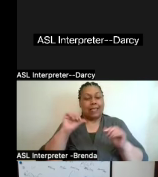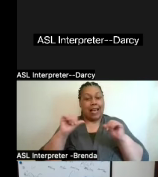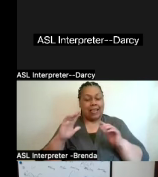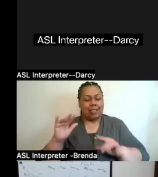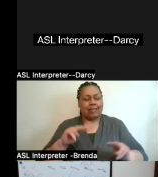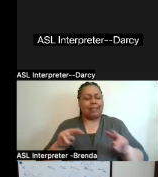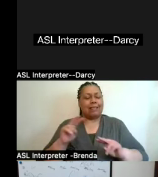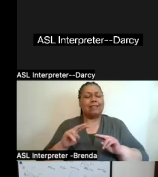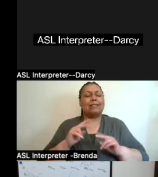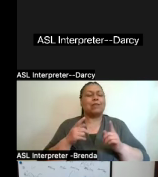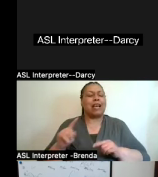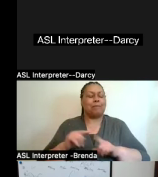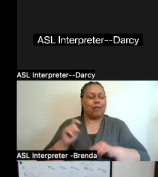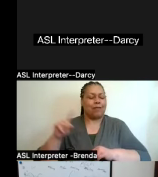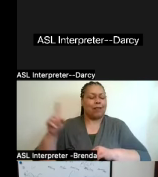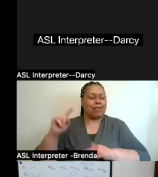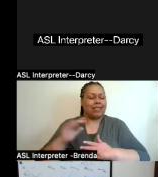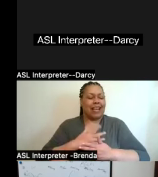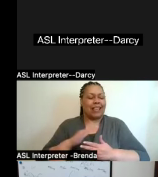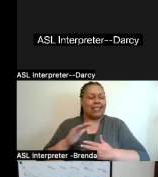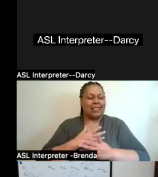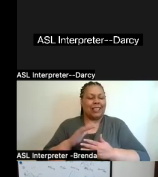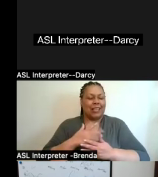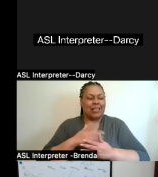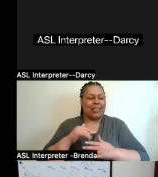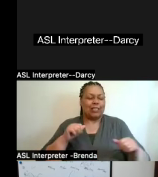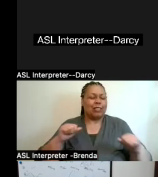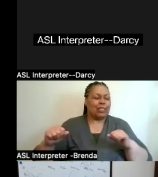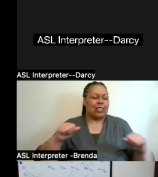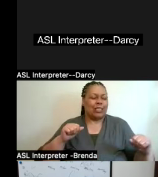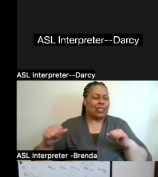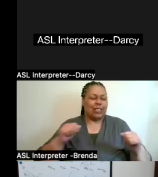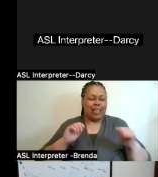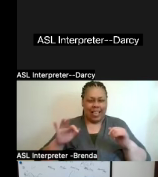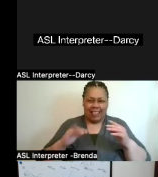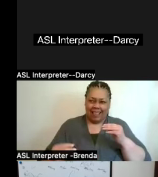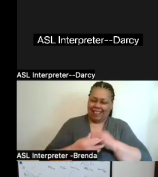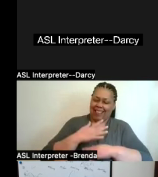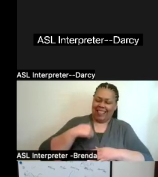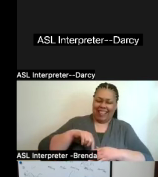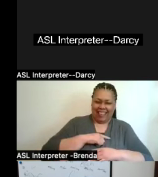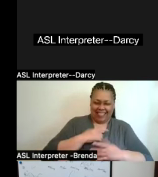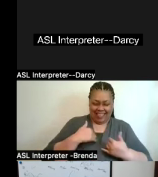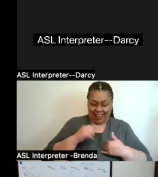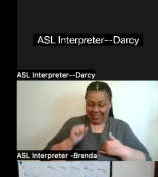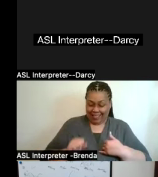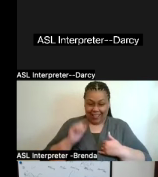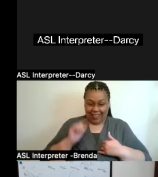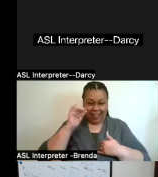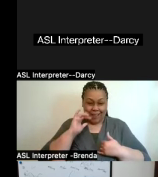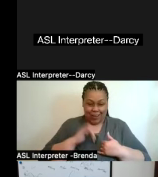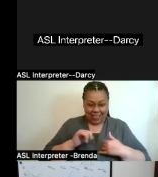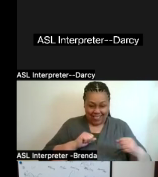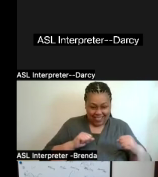those concerts. And that got us thinking and motivated us. And the Southern California Seismic Network, a few of us